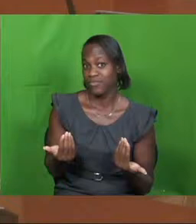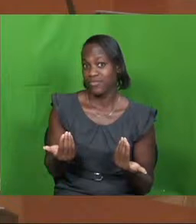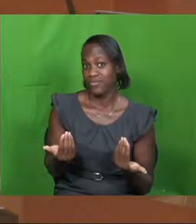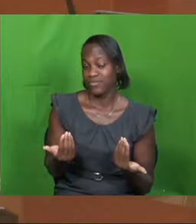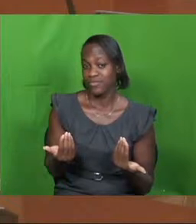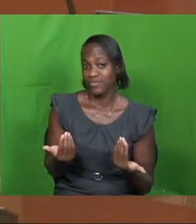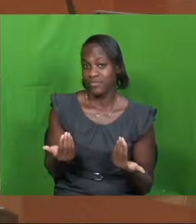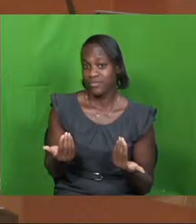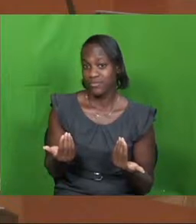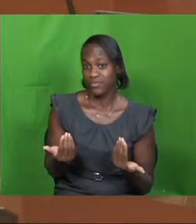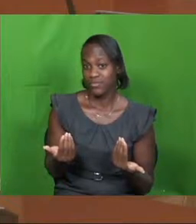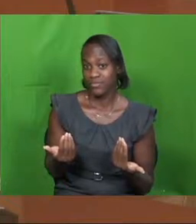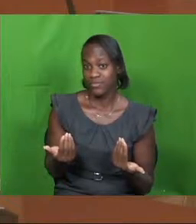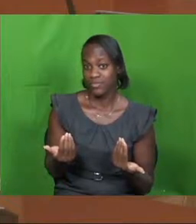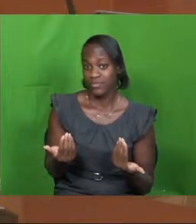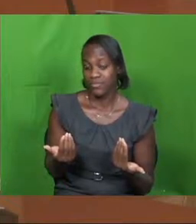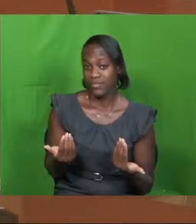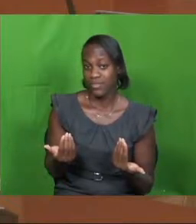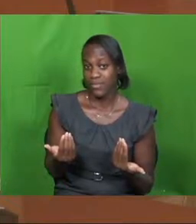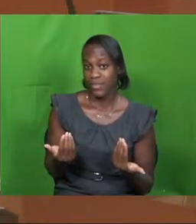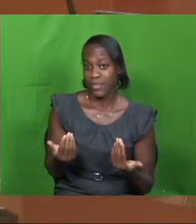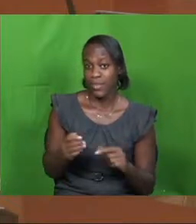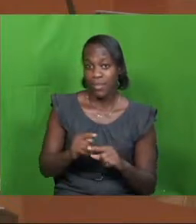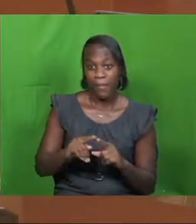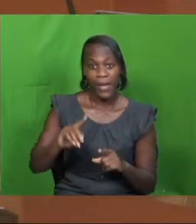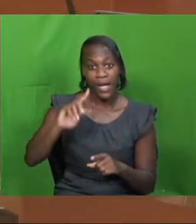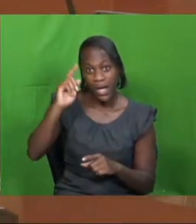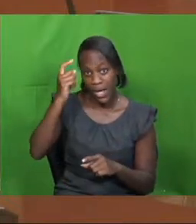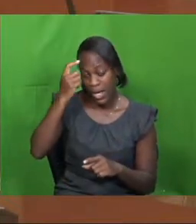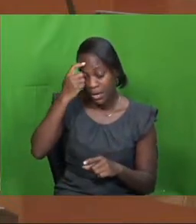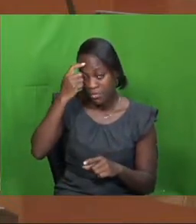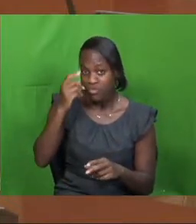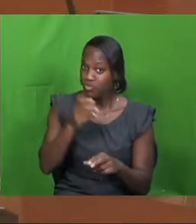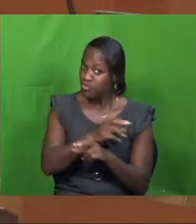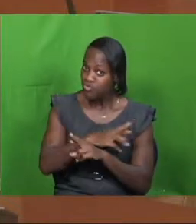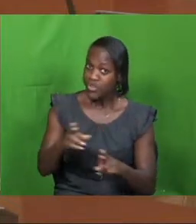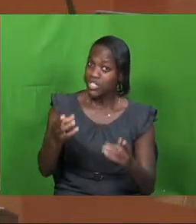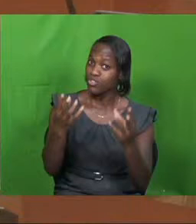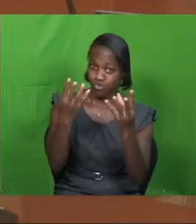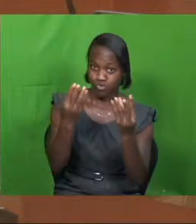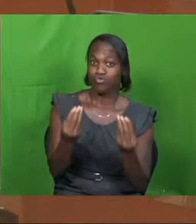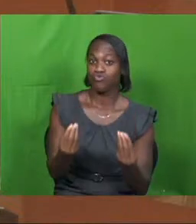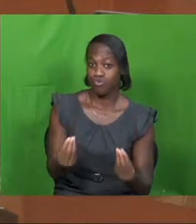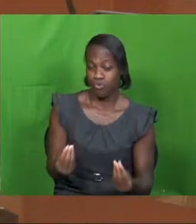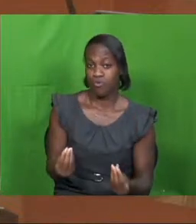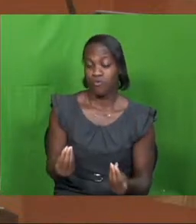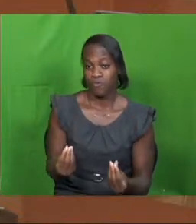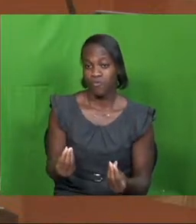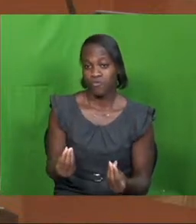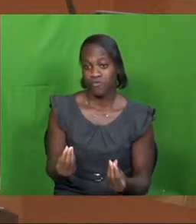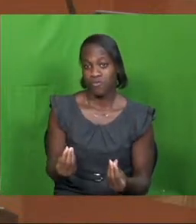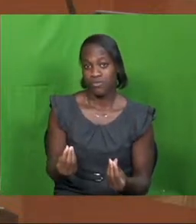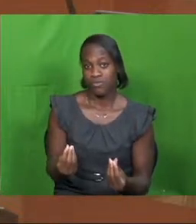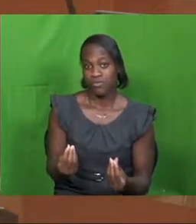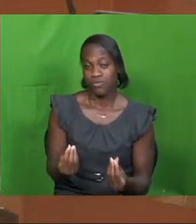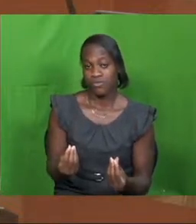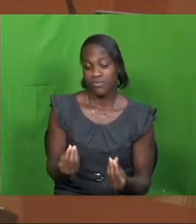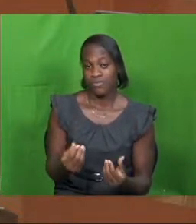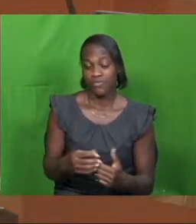continent. But the good news is that the government is ready to deal with them. So that just rest assured.